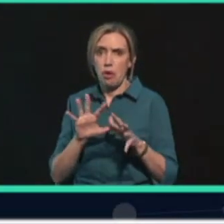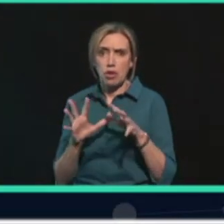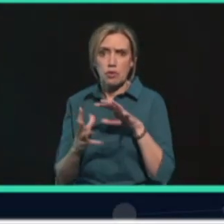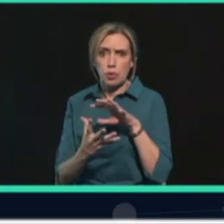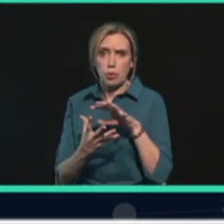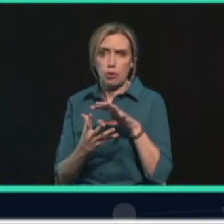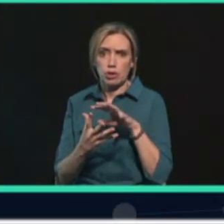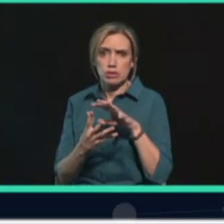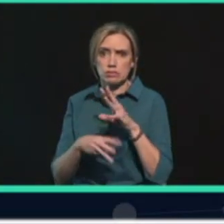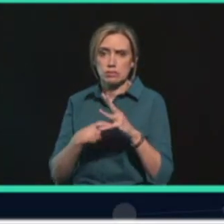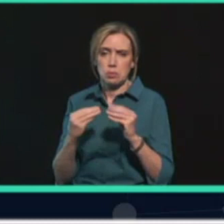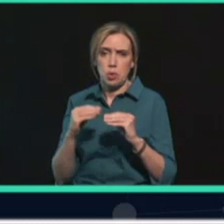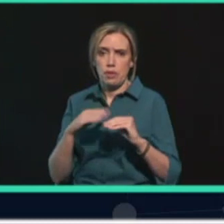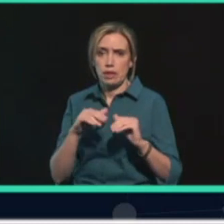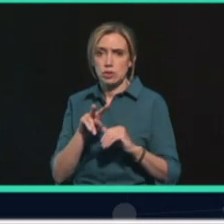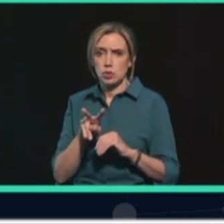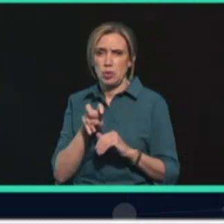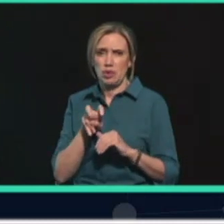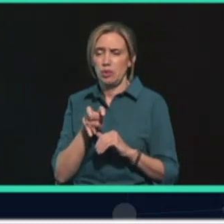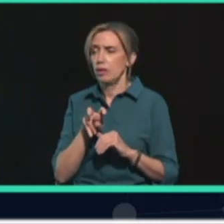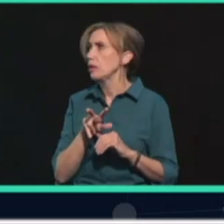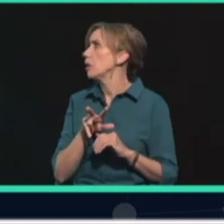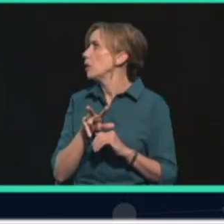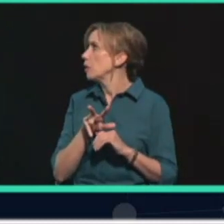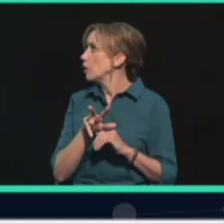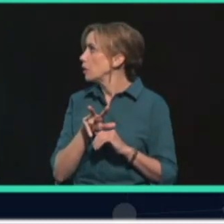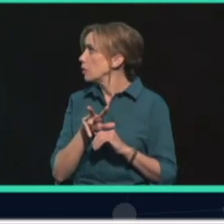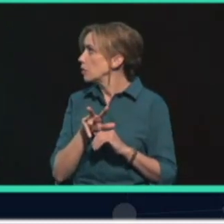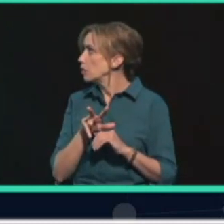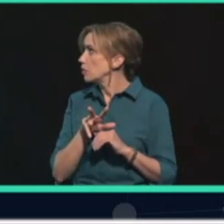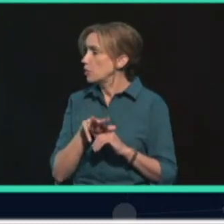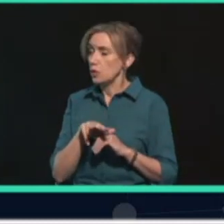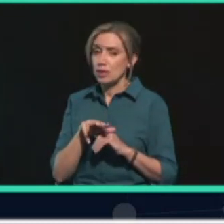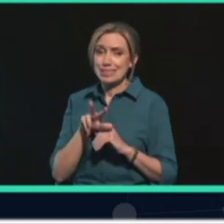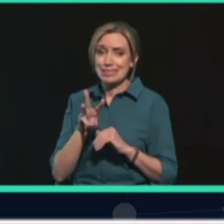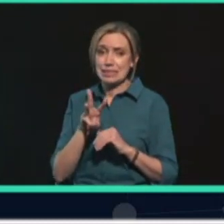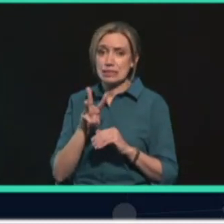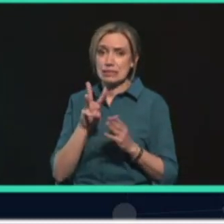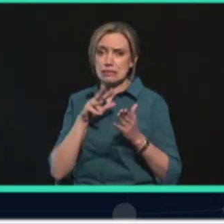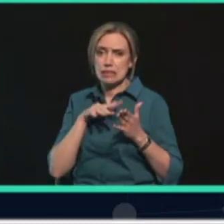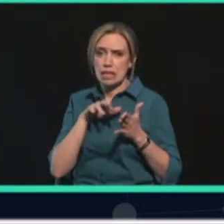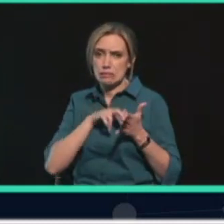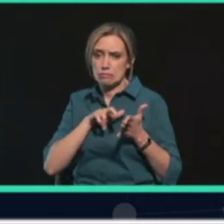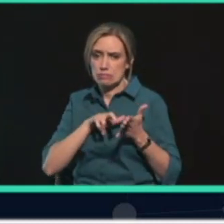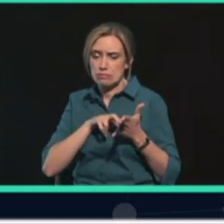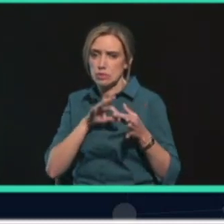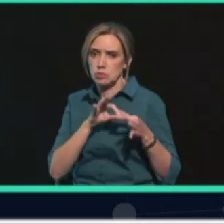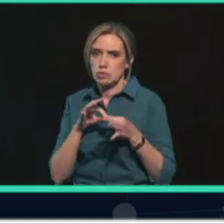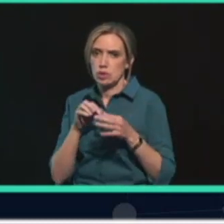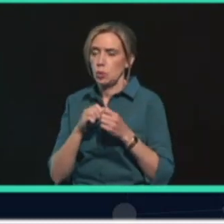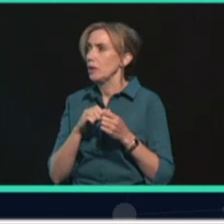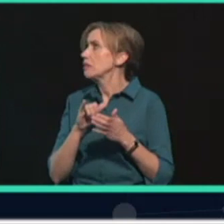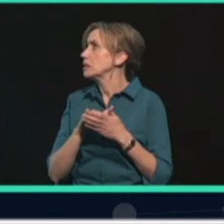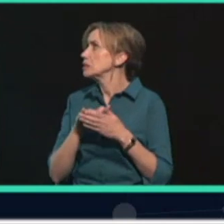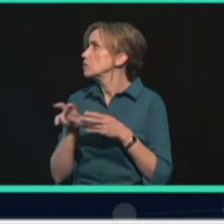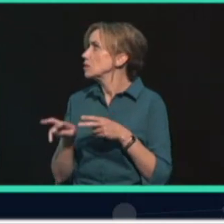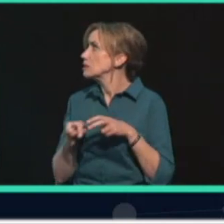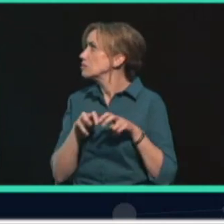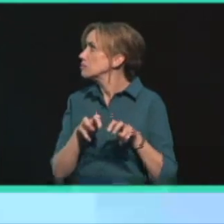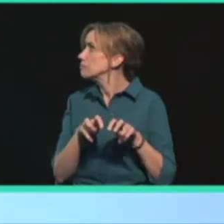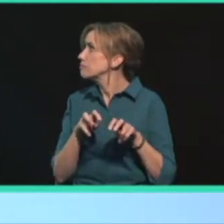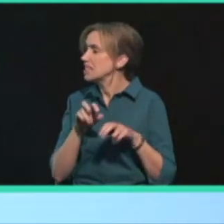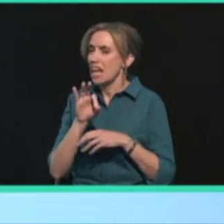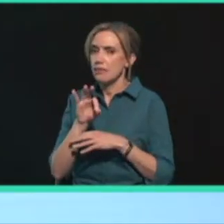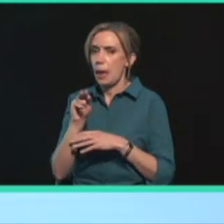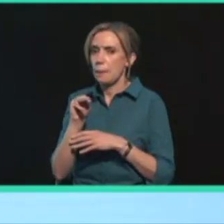more than 236 studies dealing with fecal microbiota transplantation in obesity, in